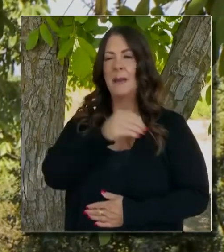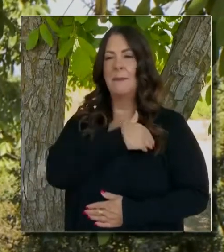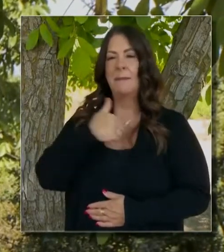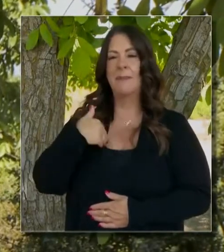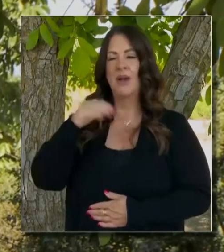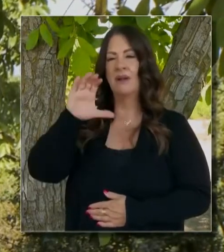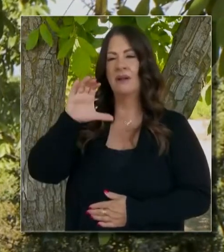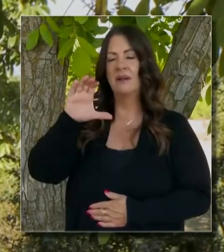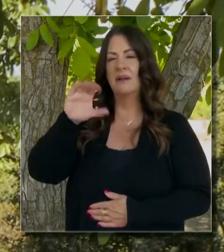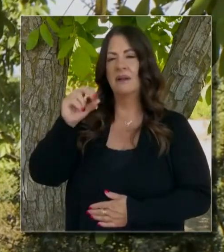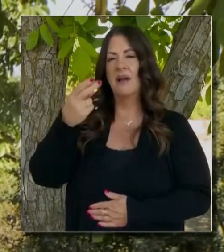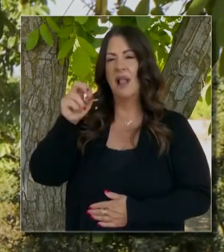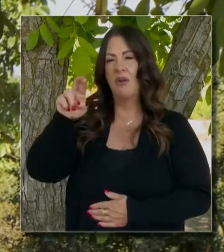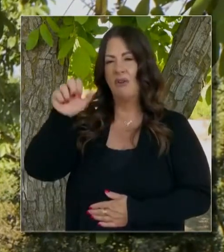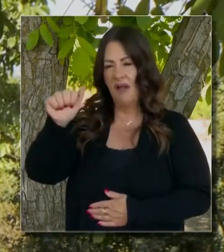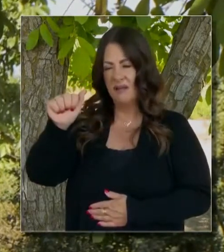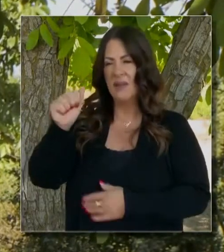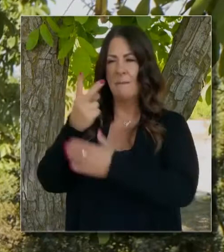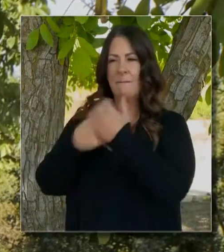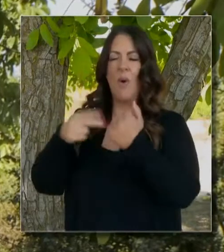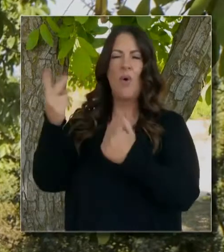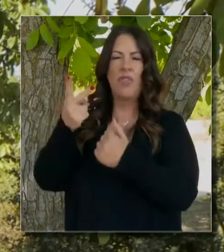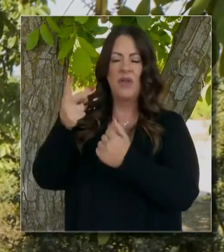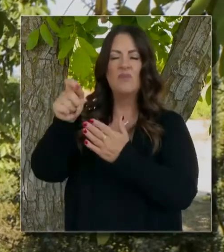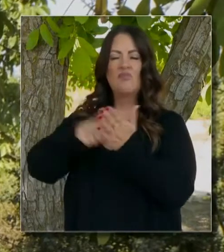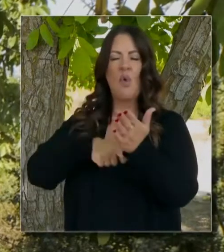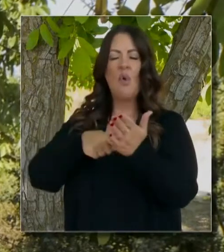good work that they did this year. They had bills